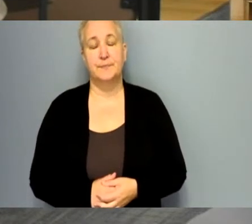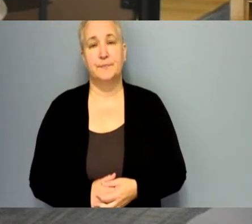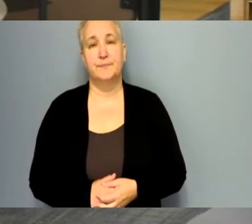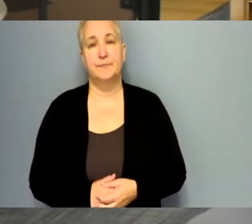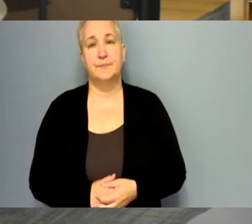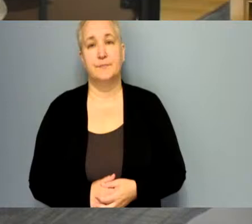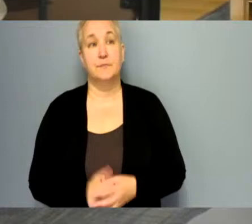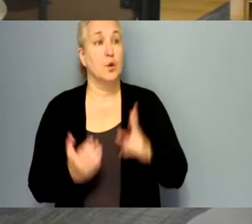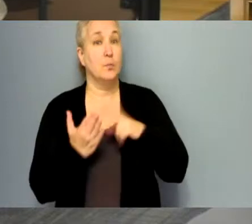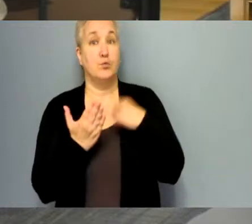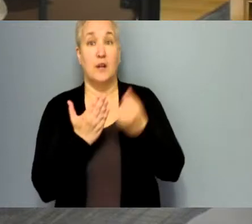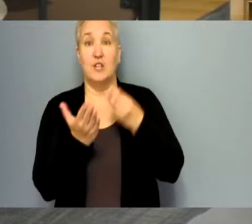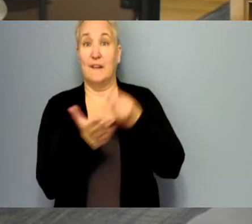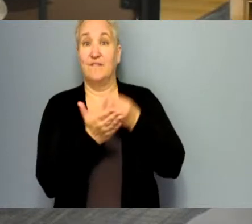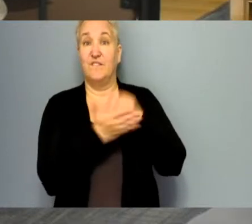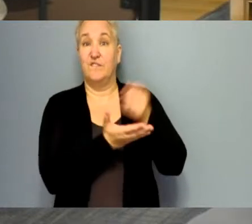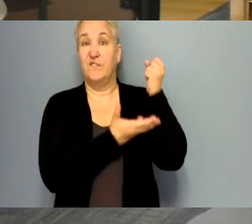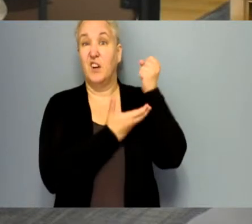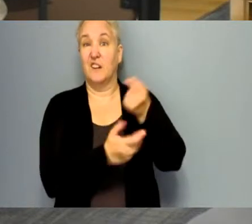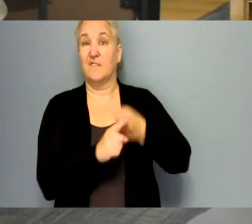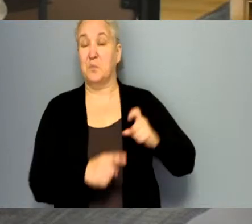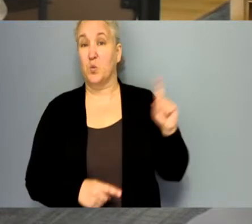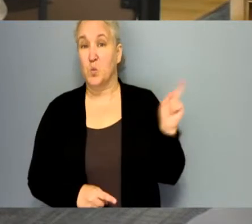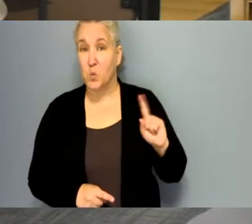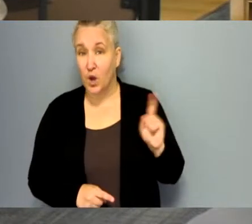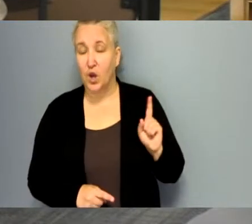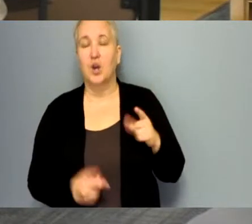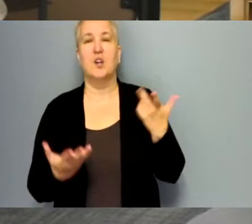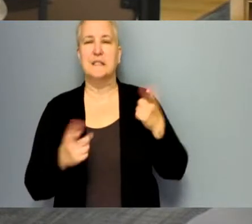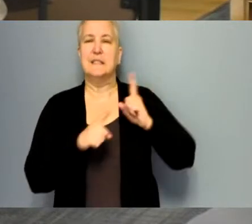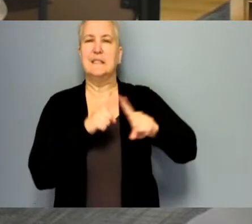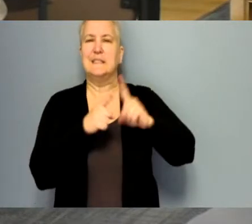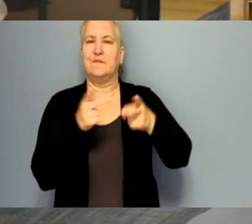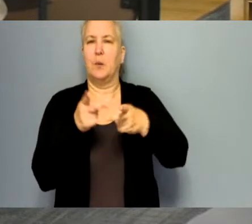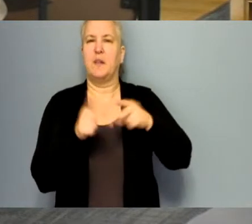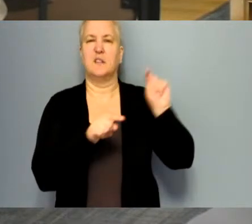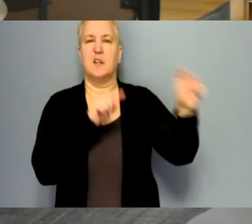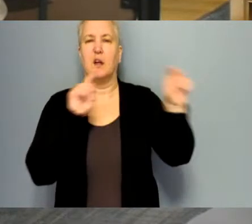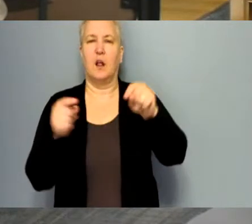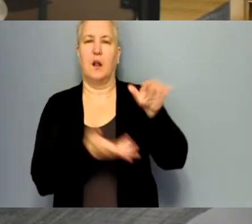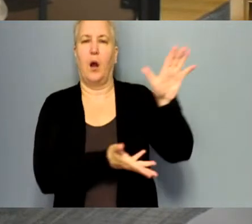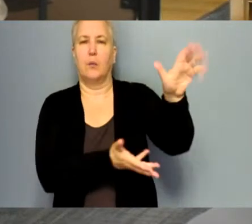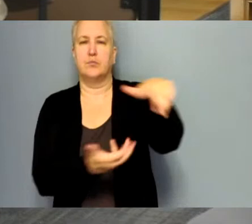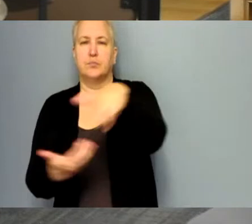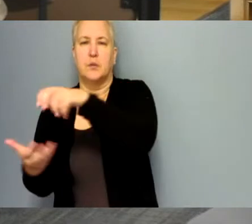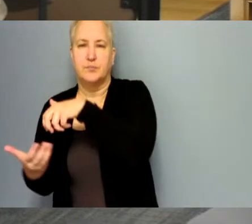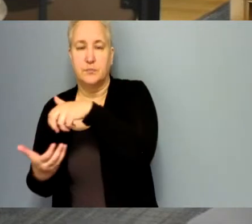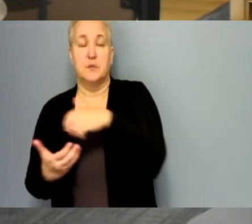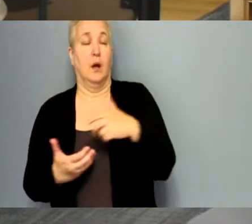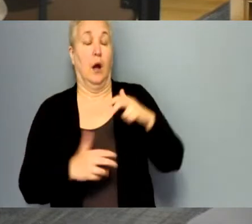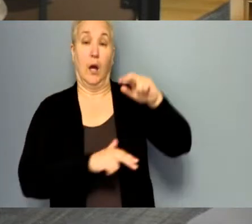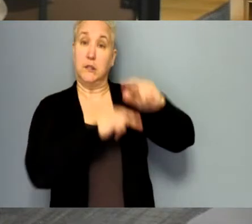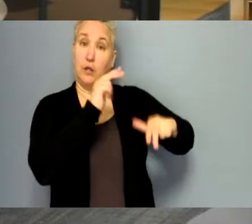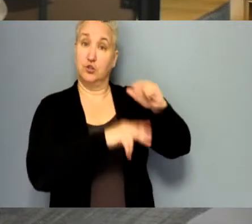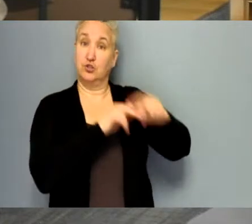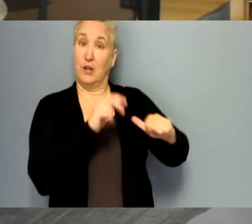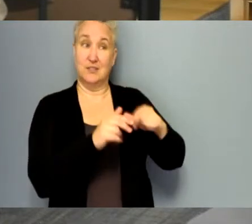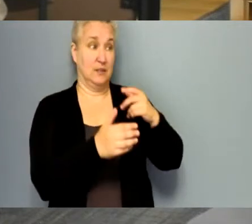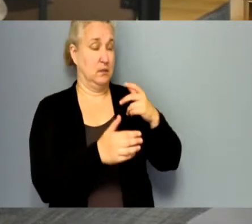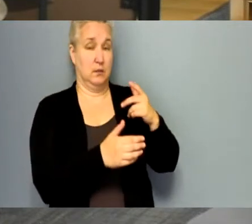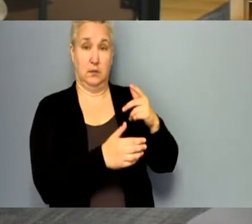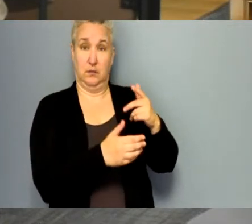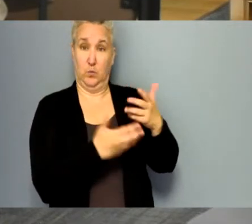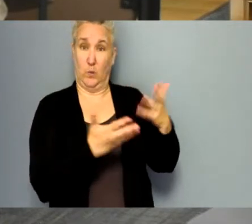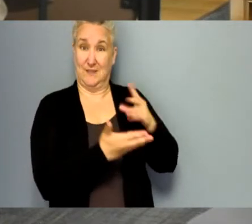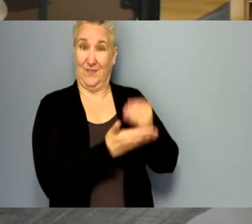Funding for the project is coming from a variety of sources. The construction is largely being funded by